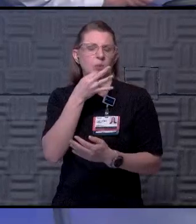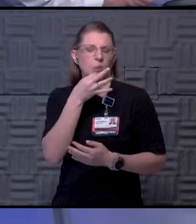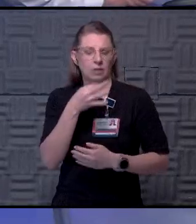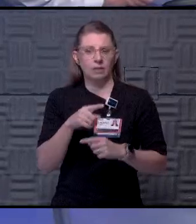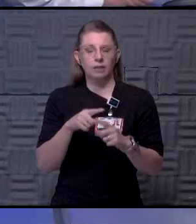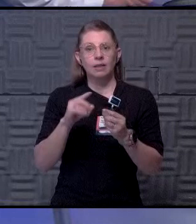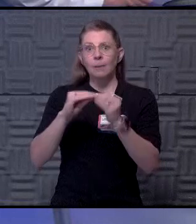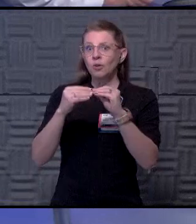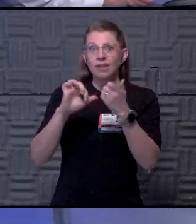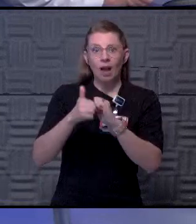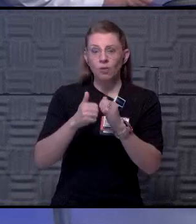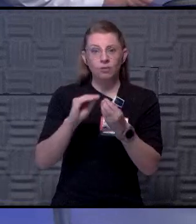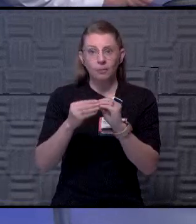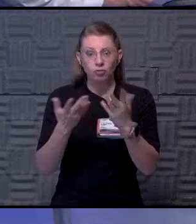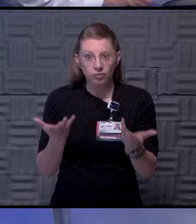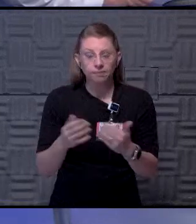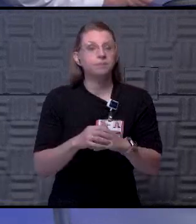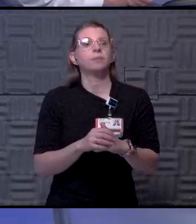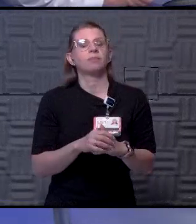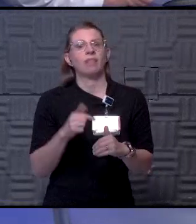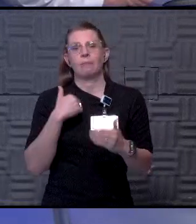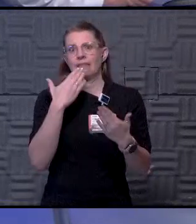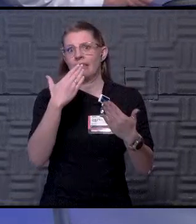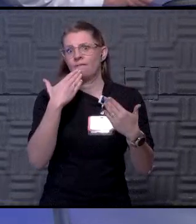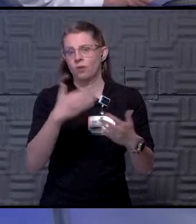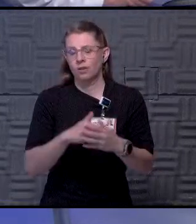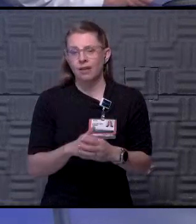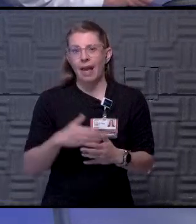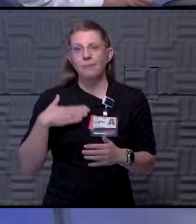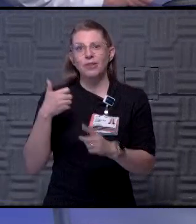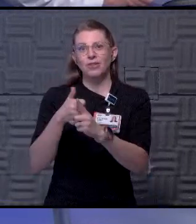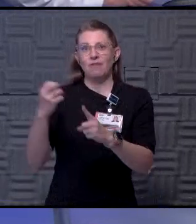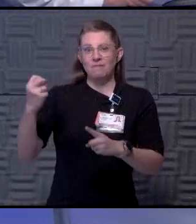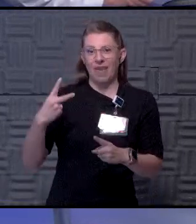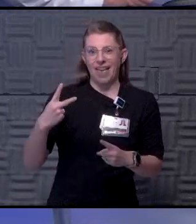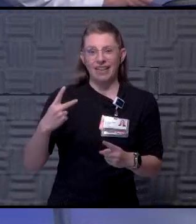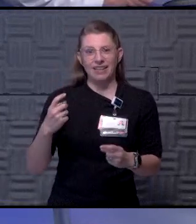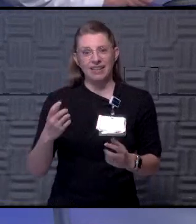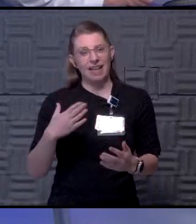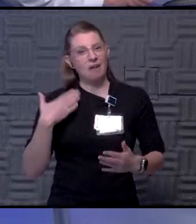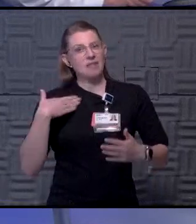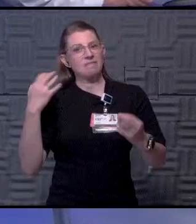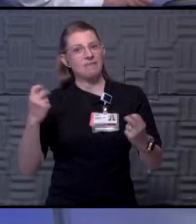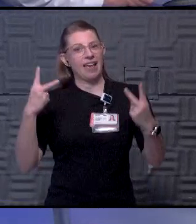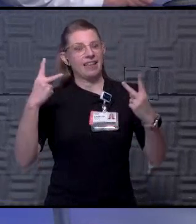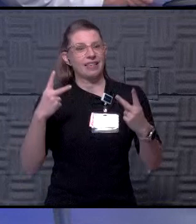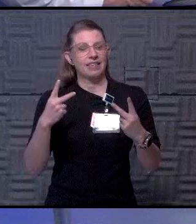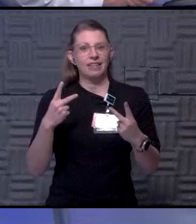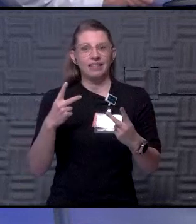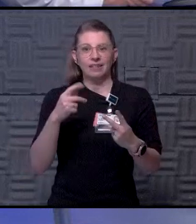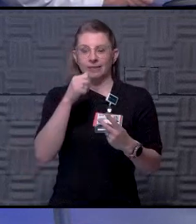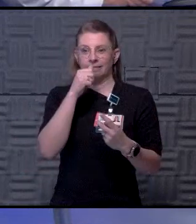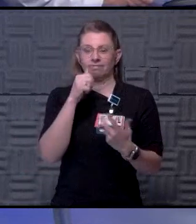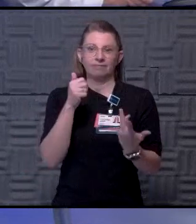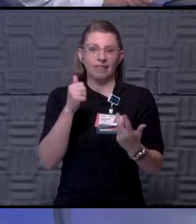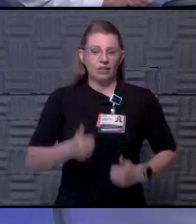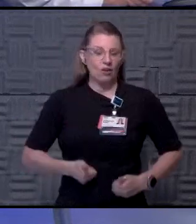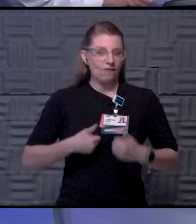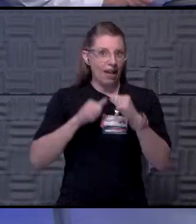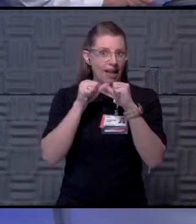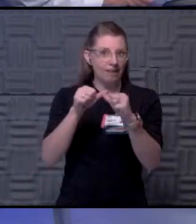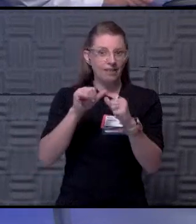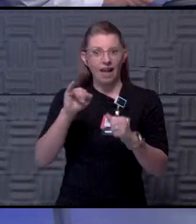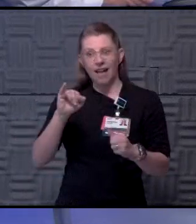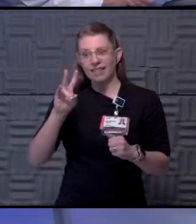numbers, man? They're pretty good. I'm thankful. I'm glad that you're back. Happy to be back. Survived I-70 and in the